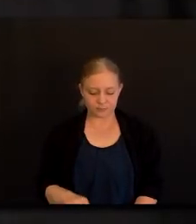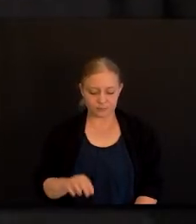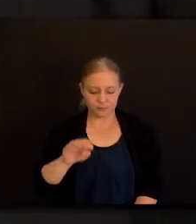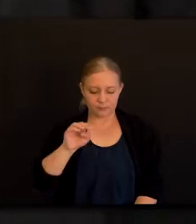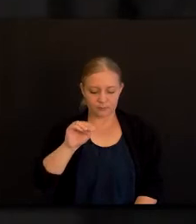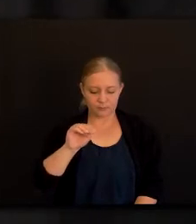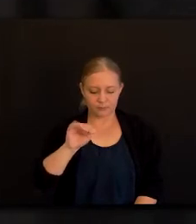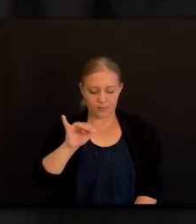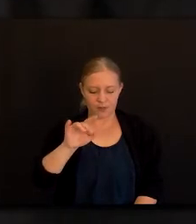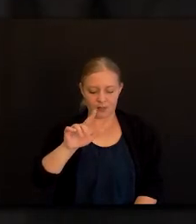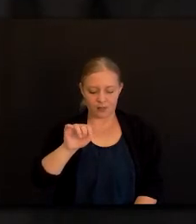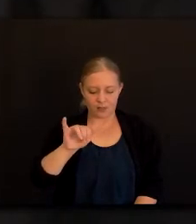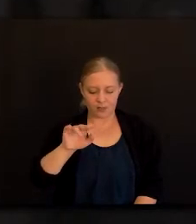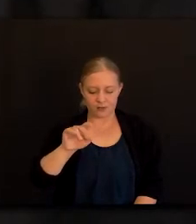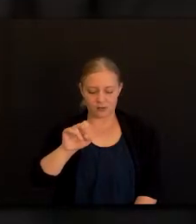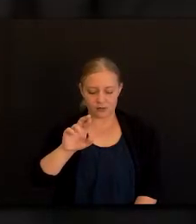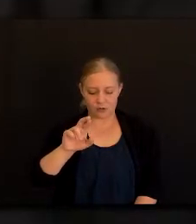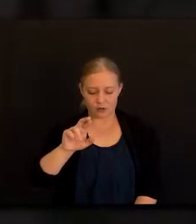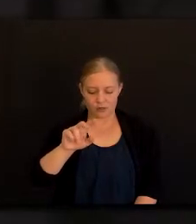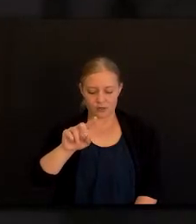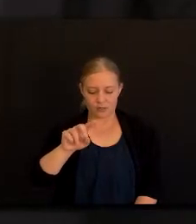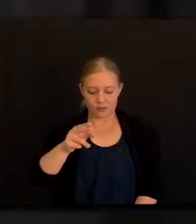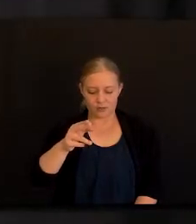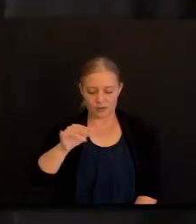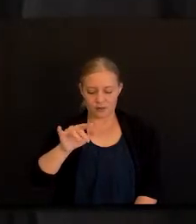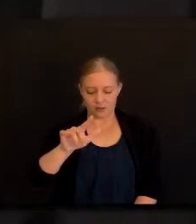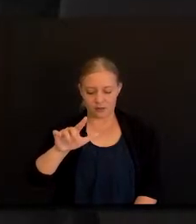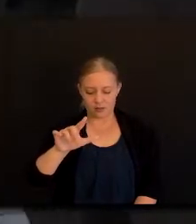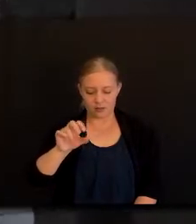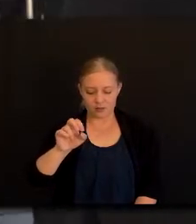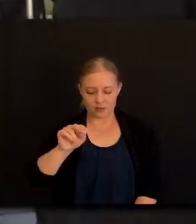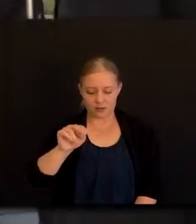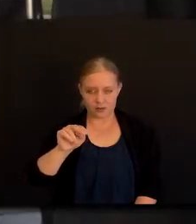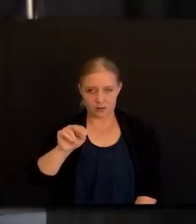Melinda Cor Dillon.